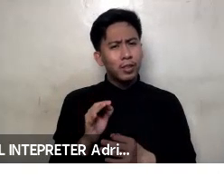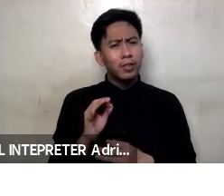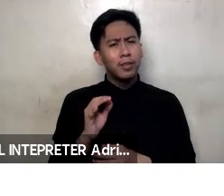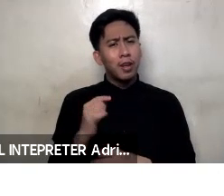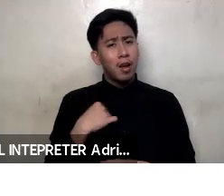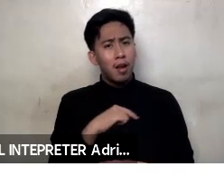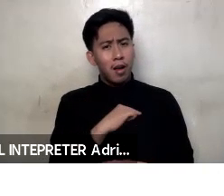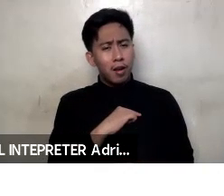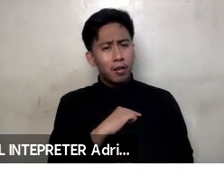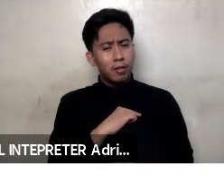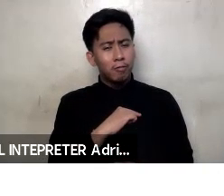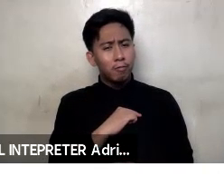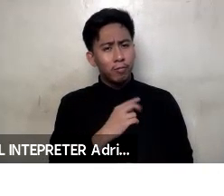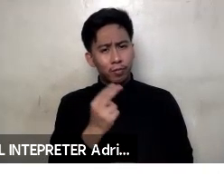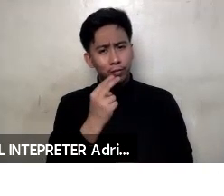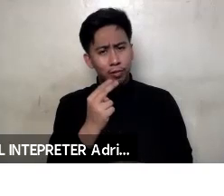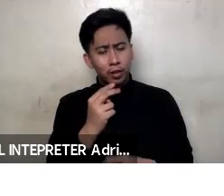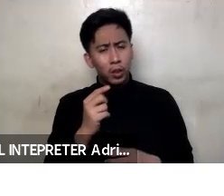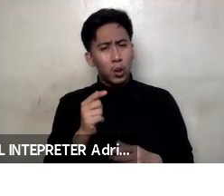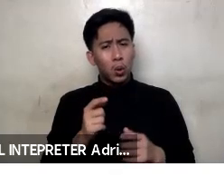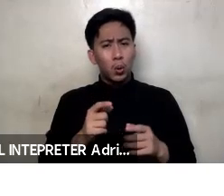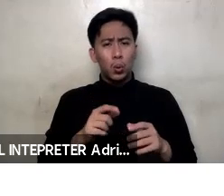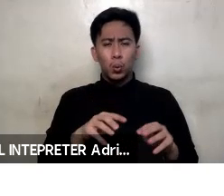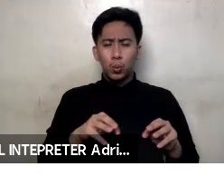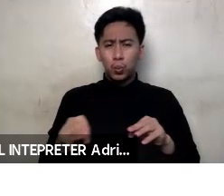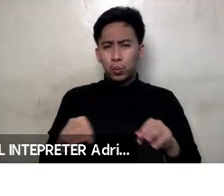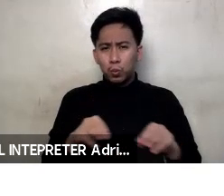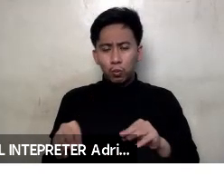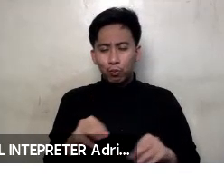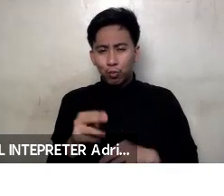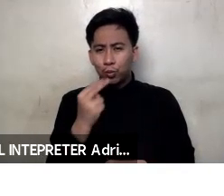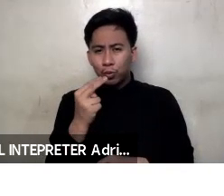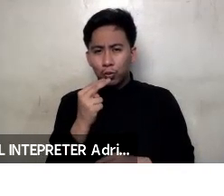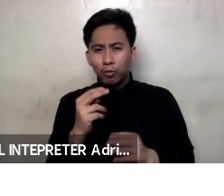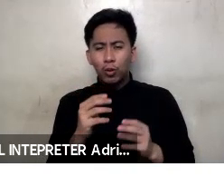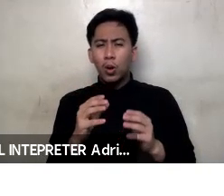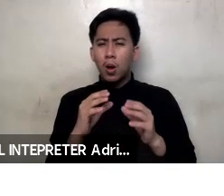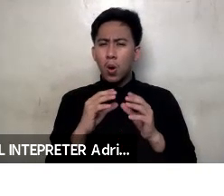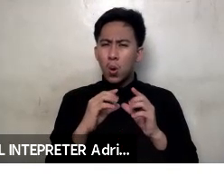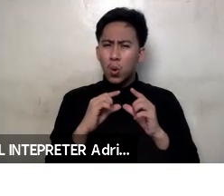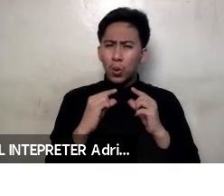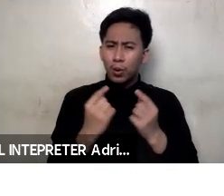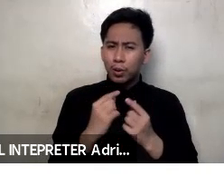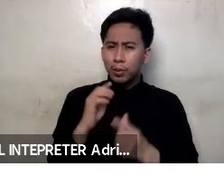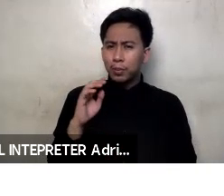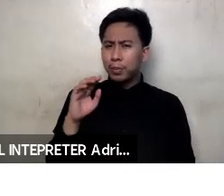Municipal Nutrition Governance Program para sa Municipal Nutrition Committee at BNGP.